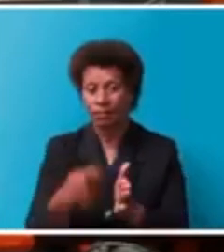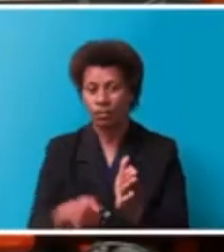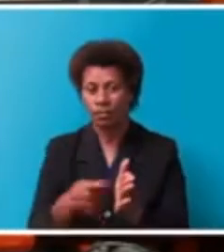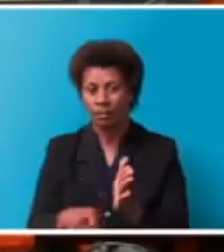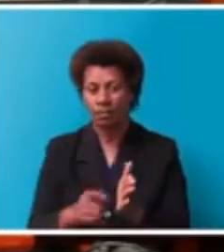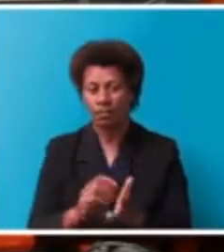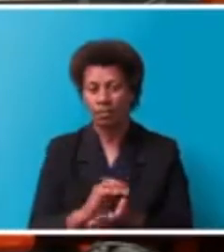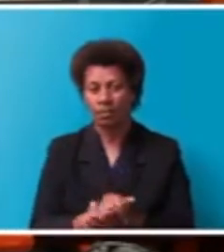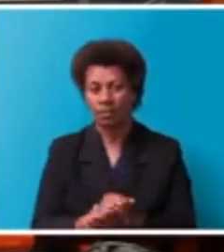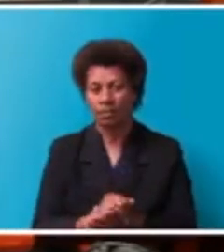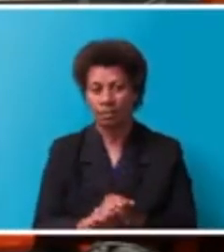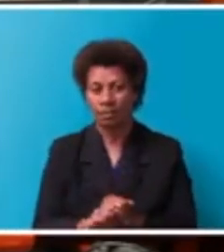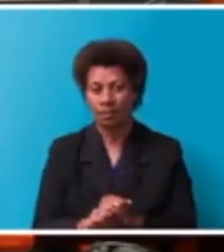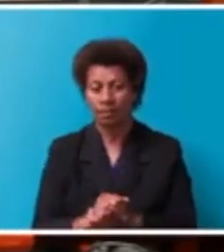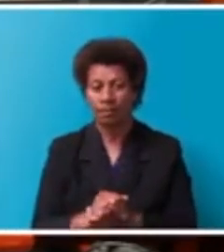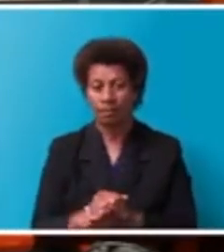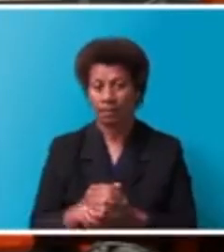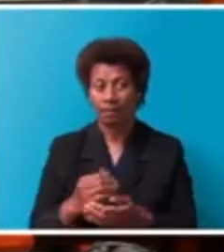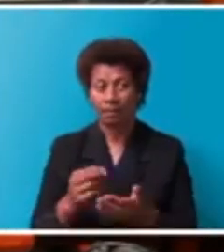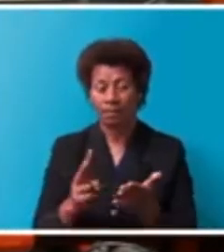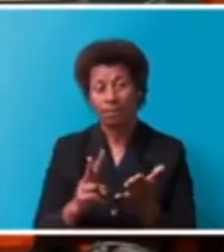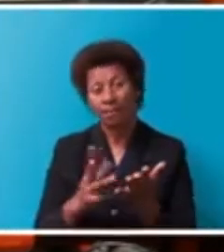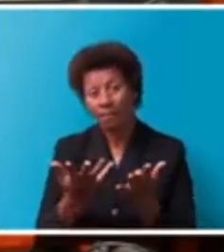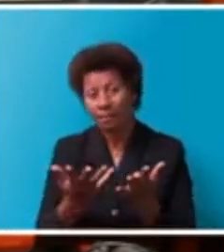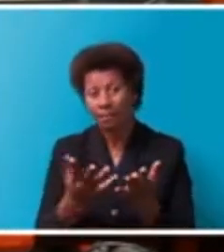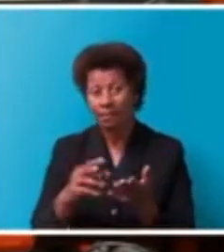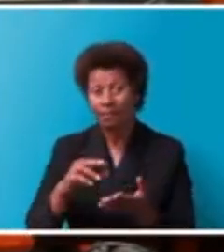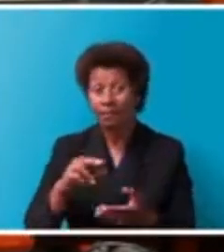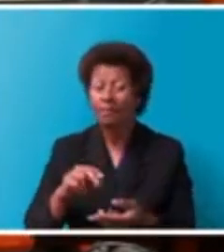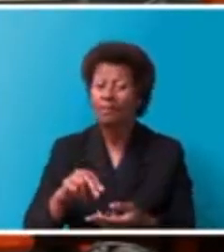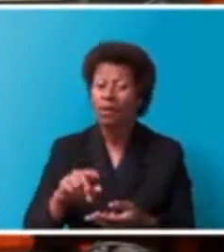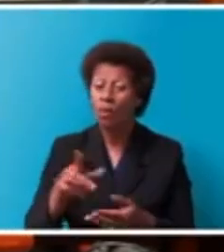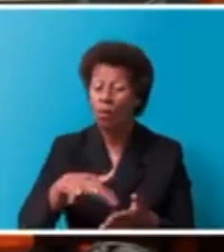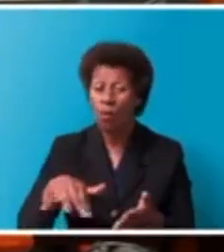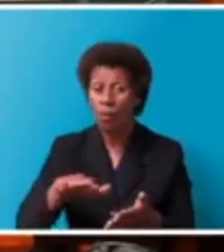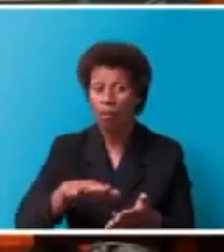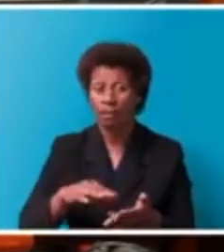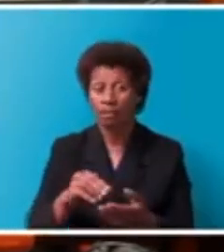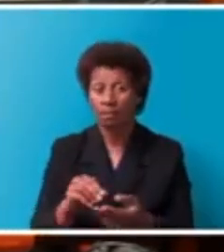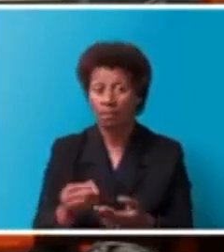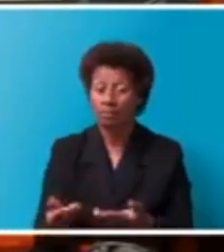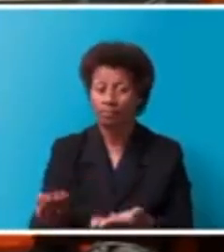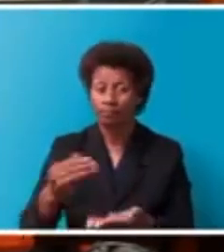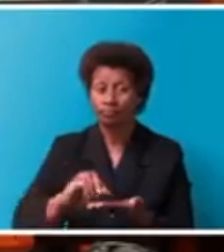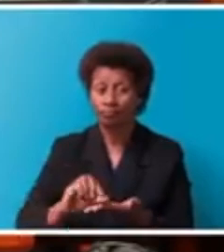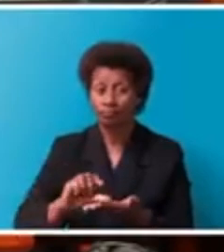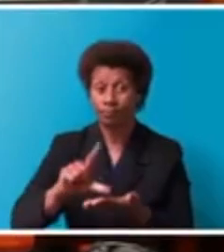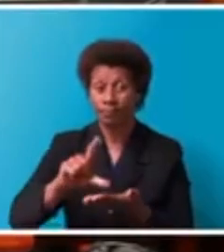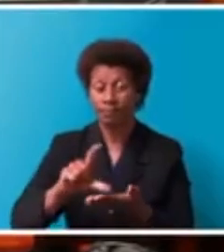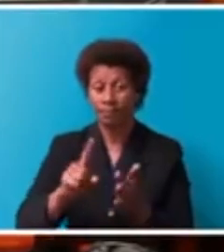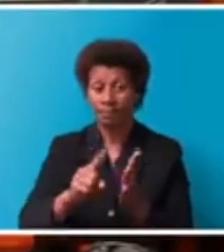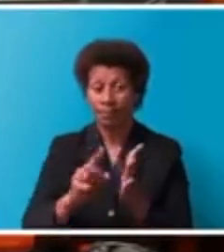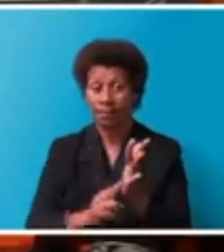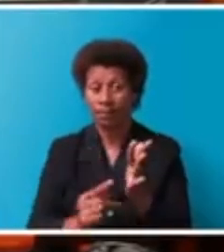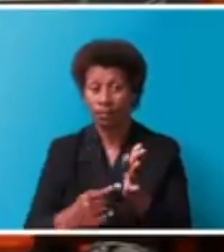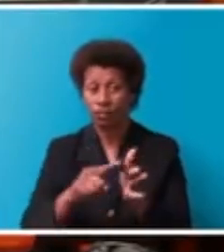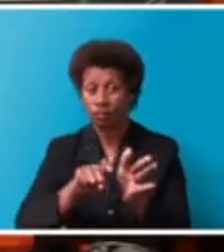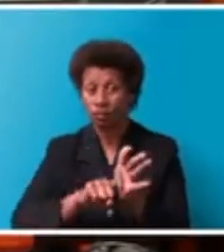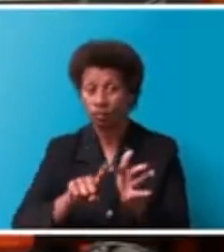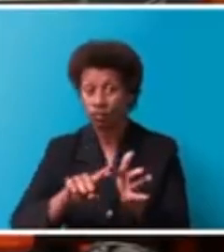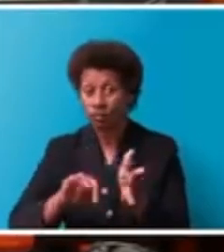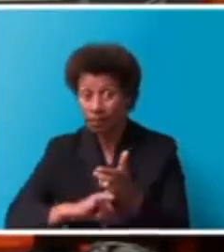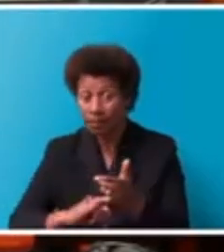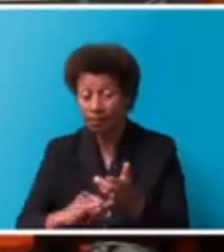dues now. The waiver of interest for all state land leases is currently in place and will end in September of